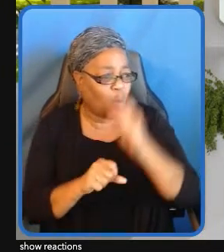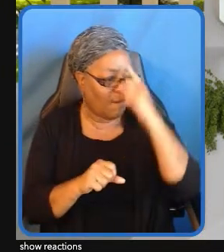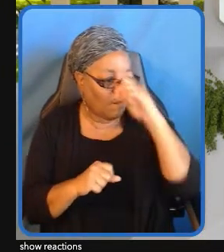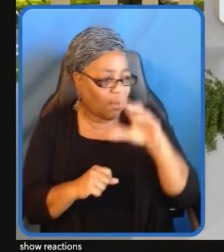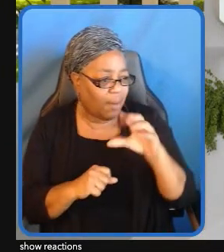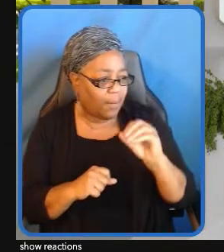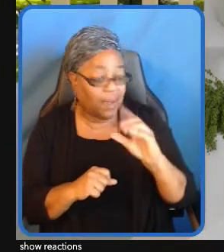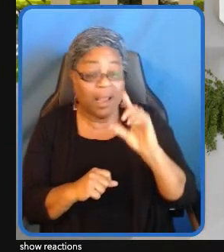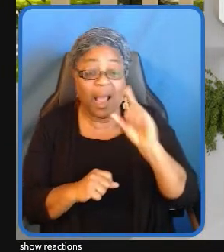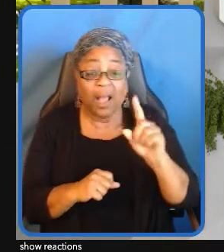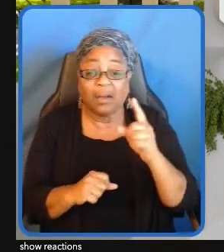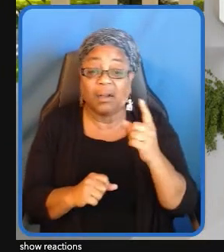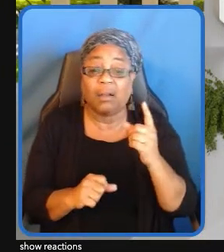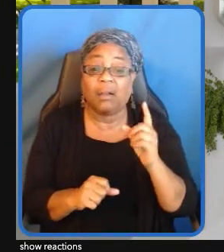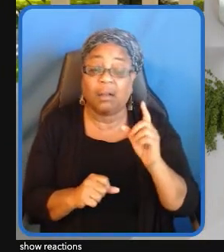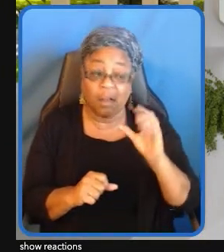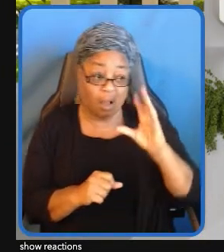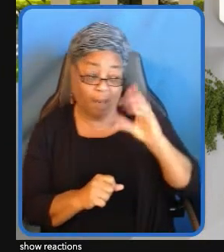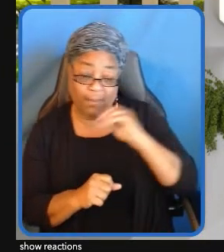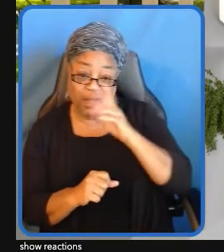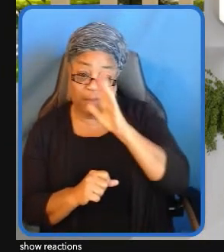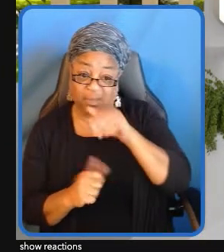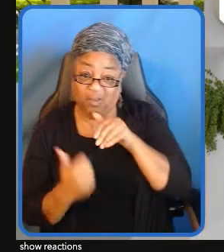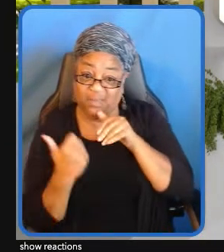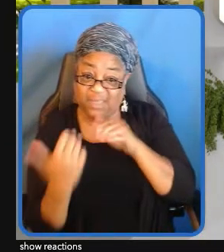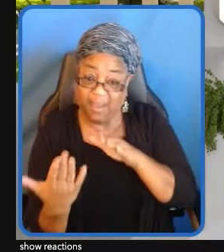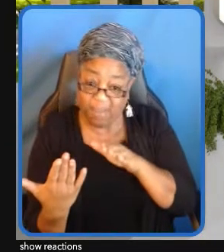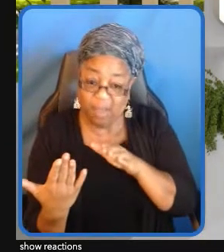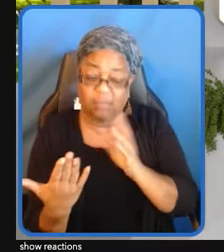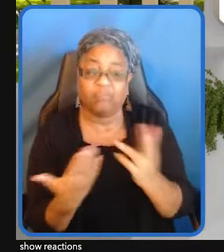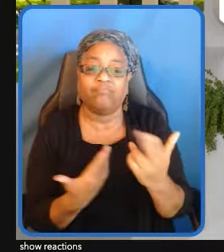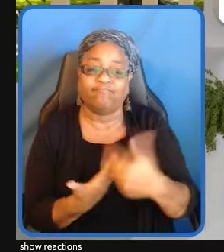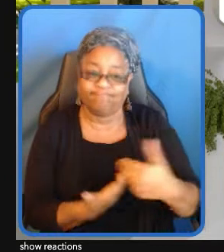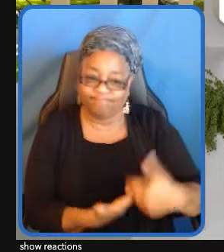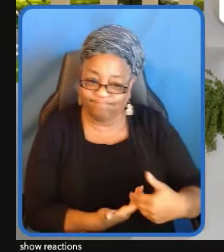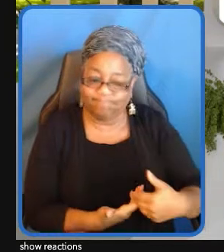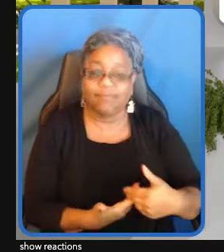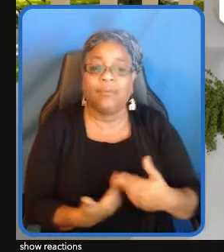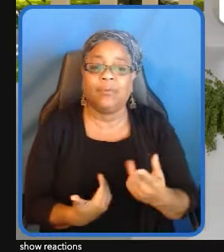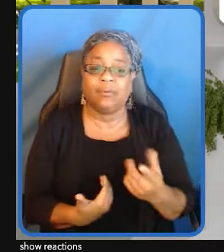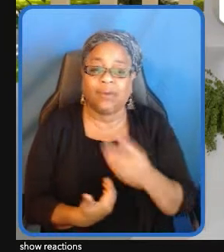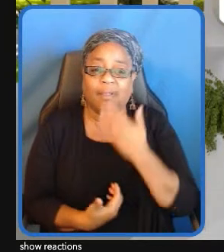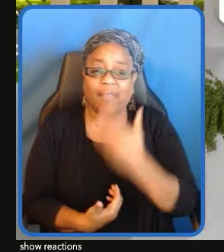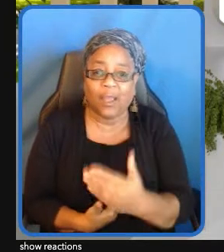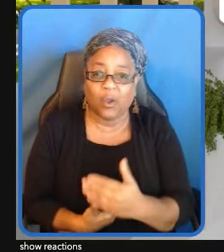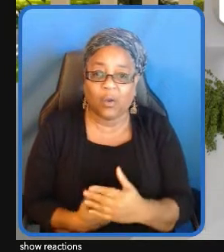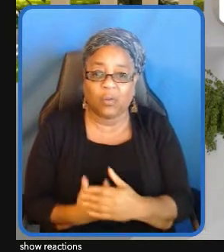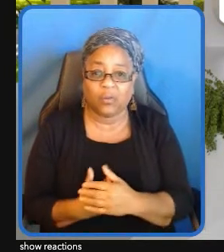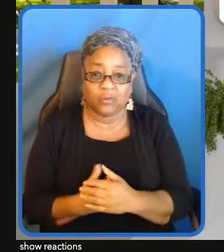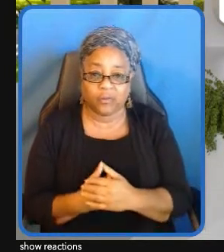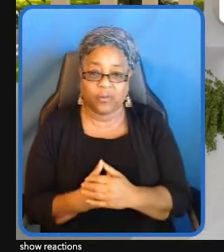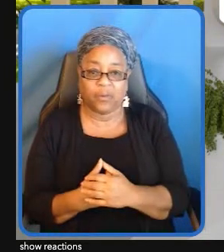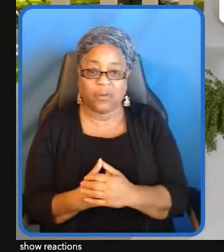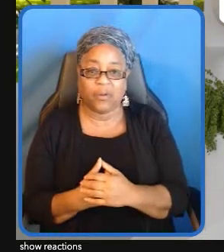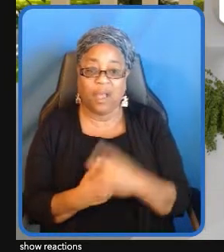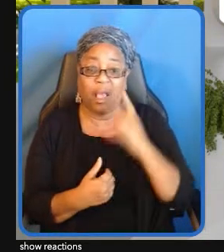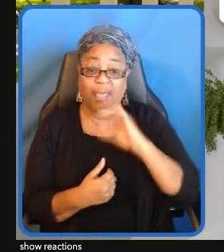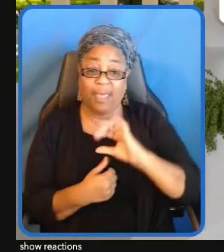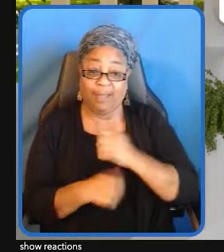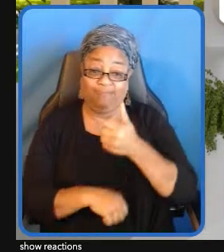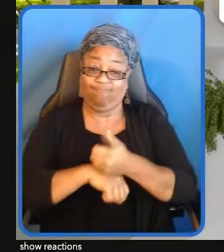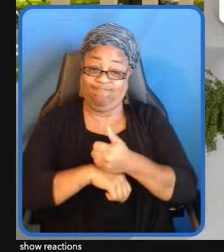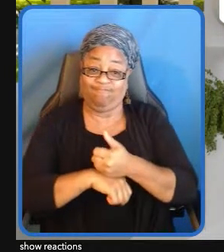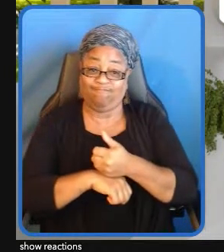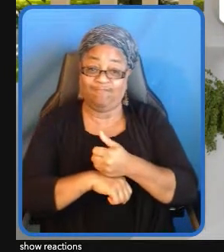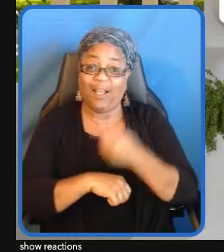who have stepped up, and they are the founding signatories of the ACT report. So you can go into that report,